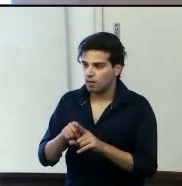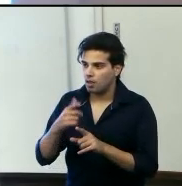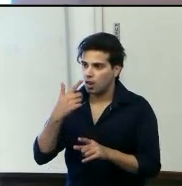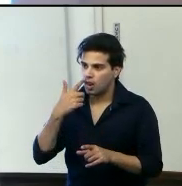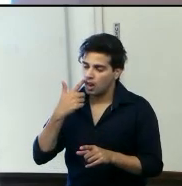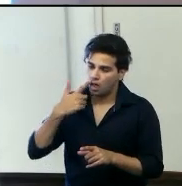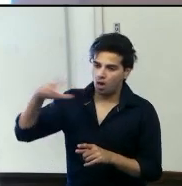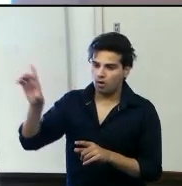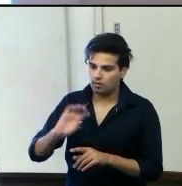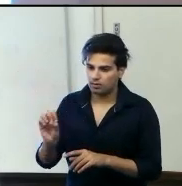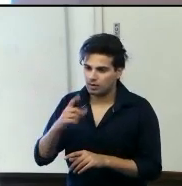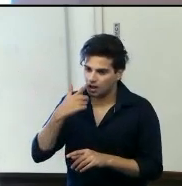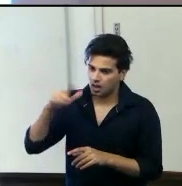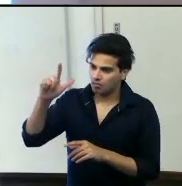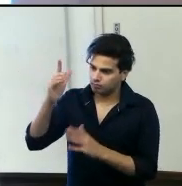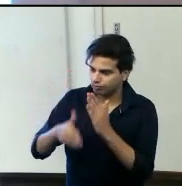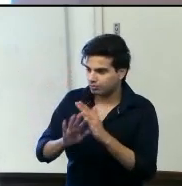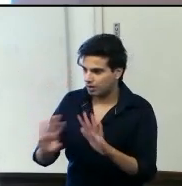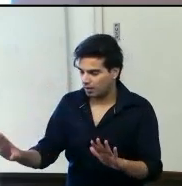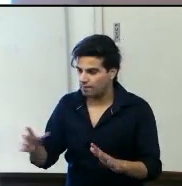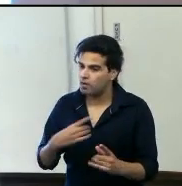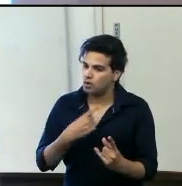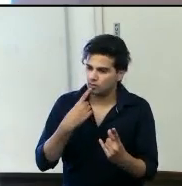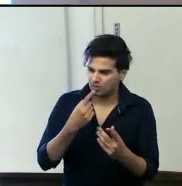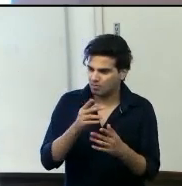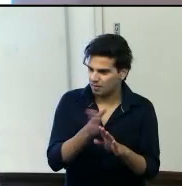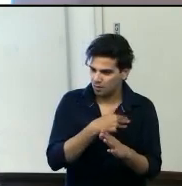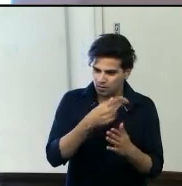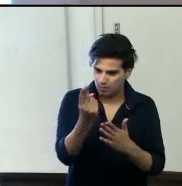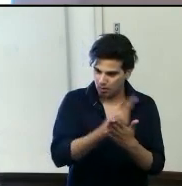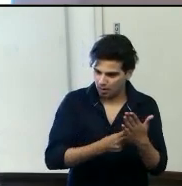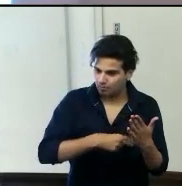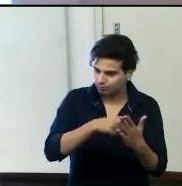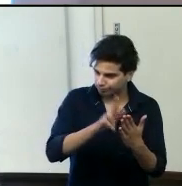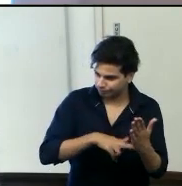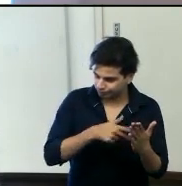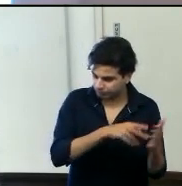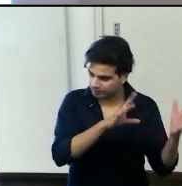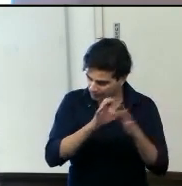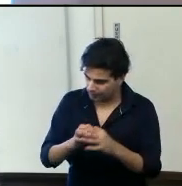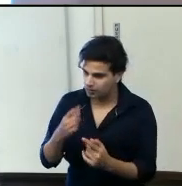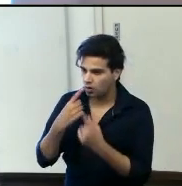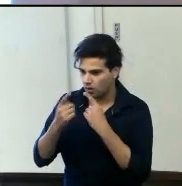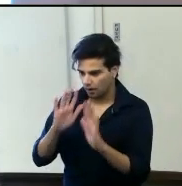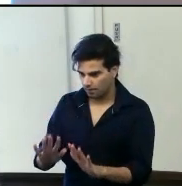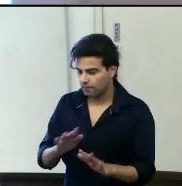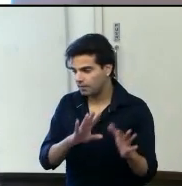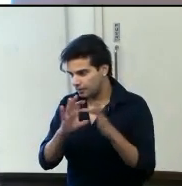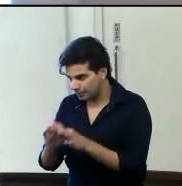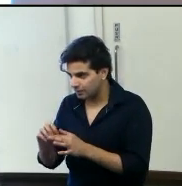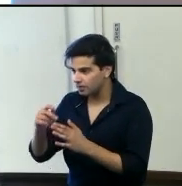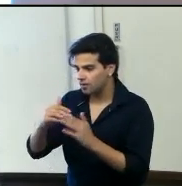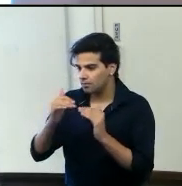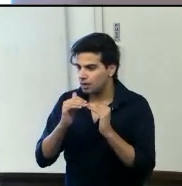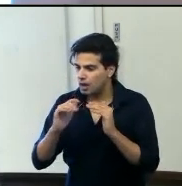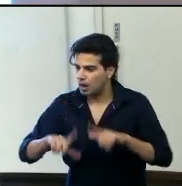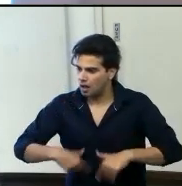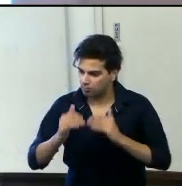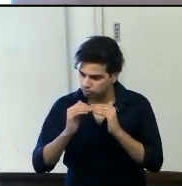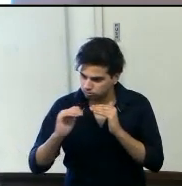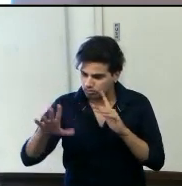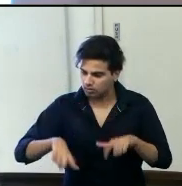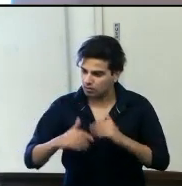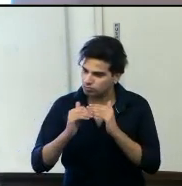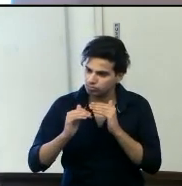The poem which I just read now also talks about that I will not be here, you will not be here, life will go on. Yeah. So the rhythm of life, flow of life